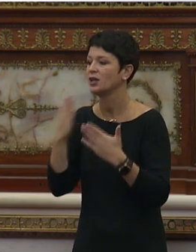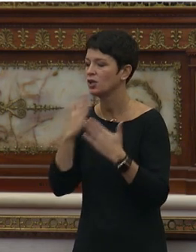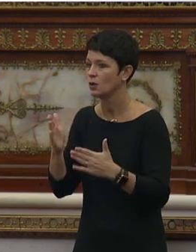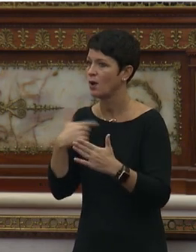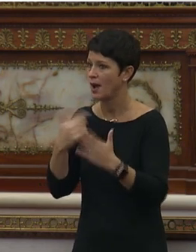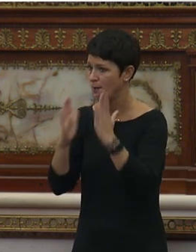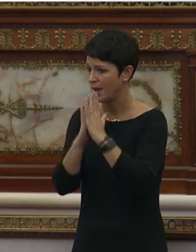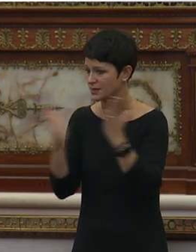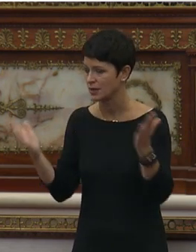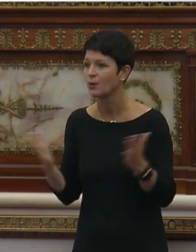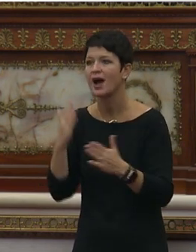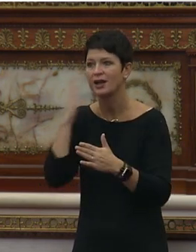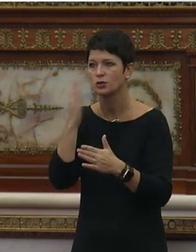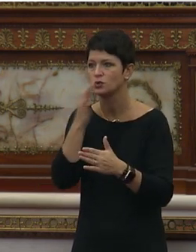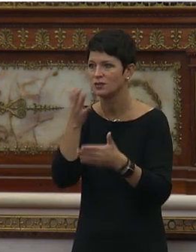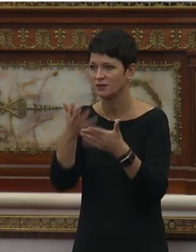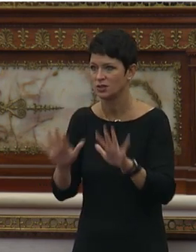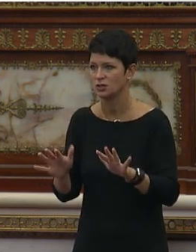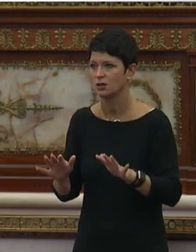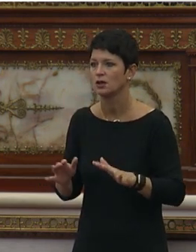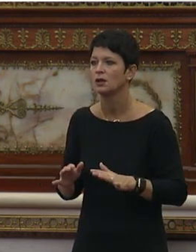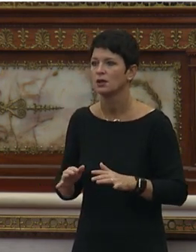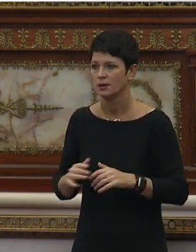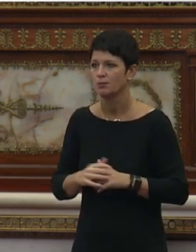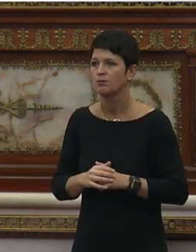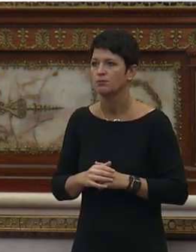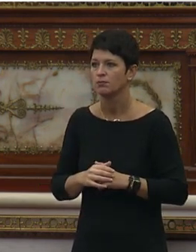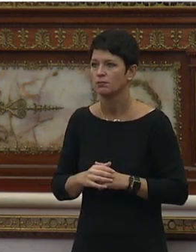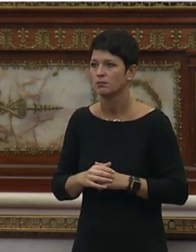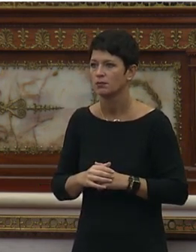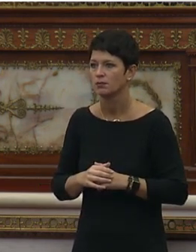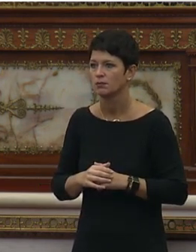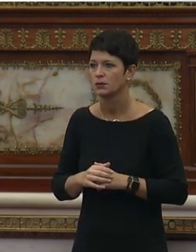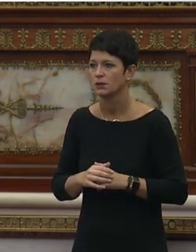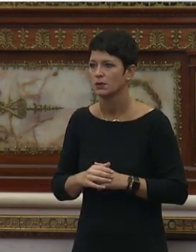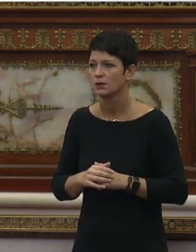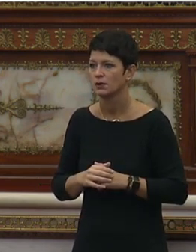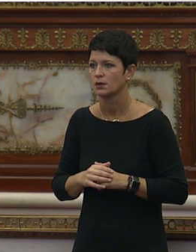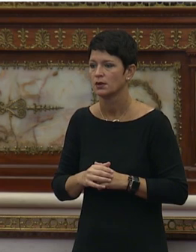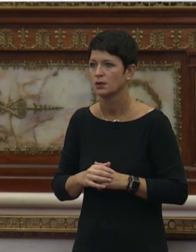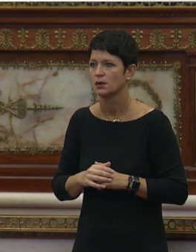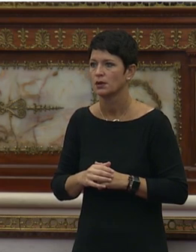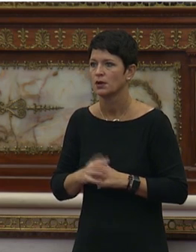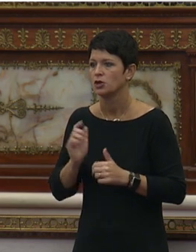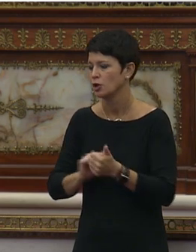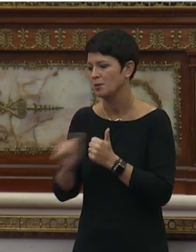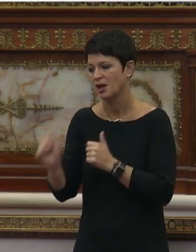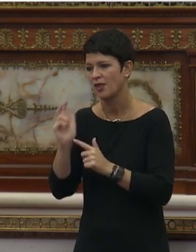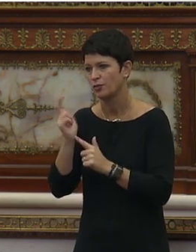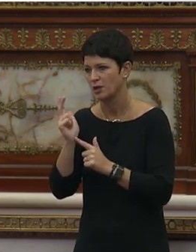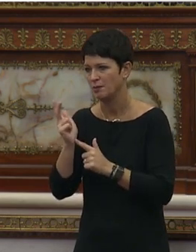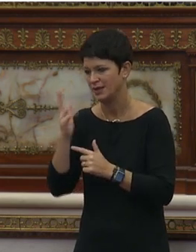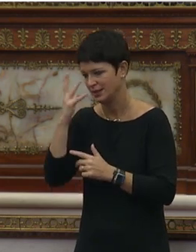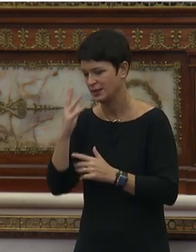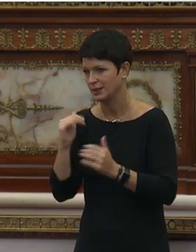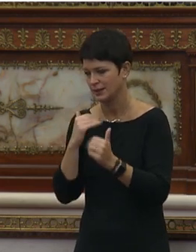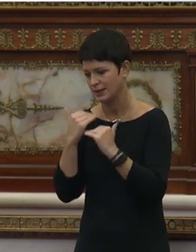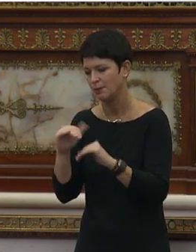here is, yes, I'm finishing right now. Is actually, there's someone with the bell fell asleep, so you're way beyond the three-minute limit. So if